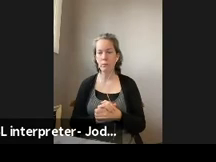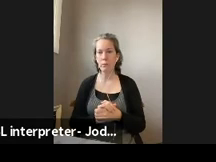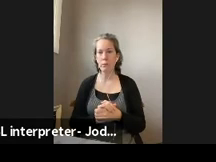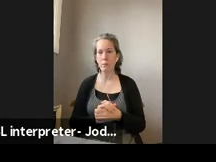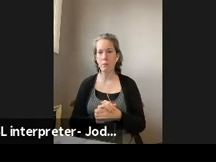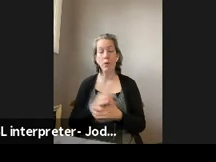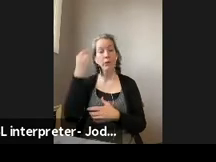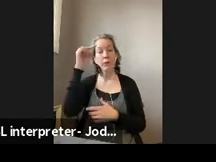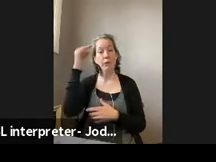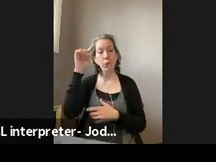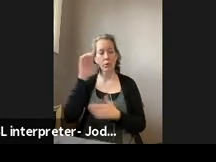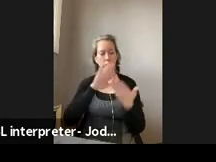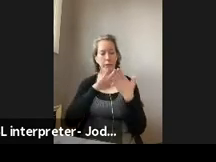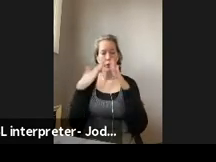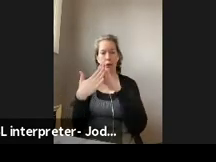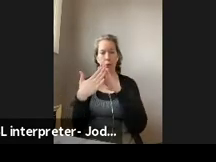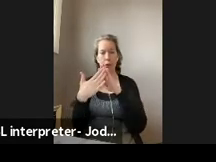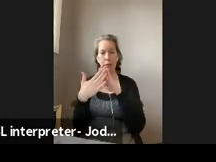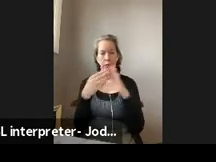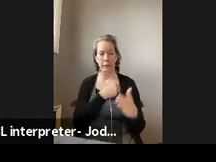for community members of Ryerson.